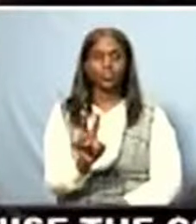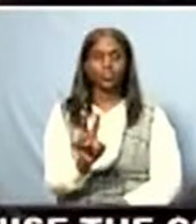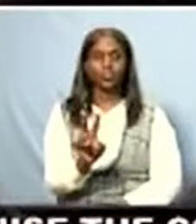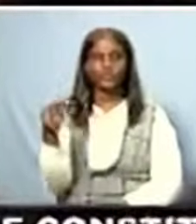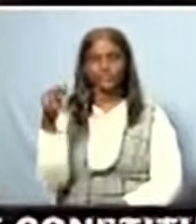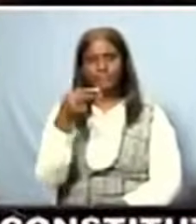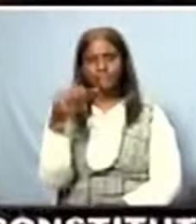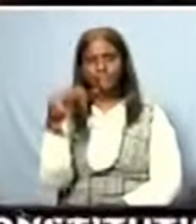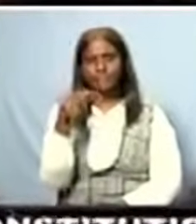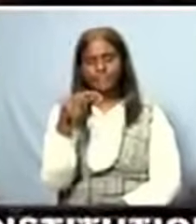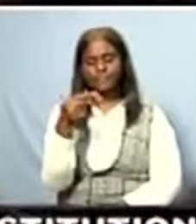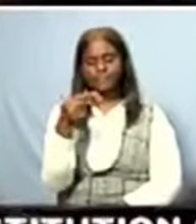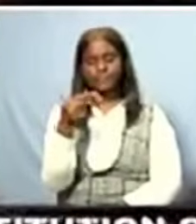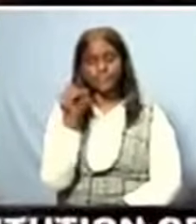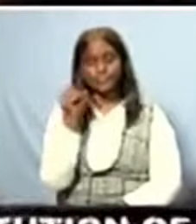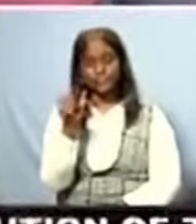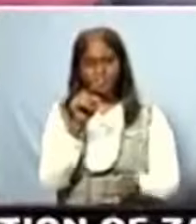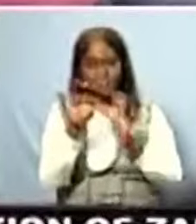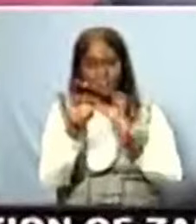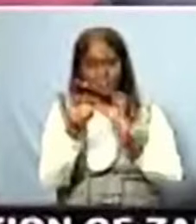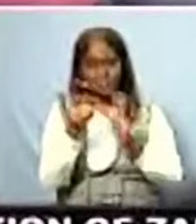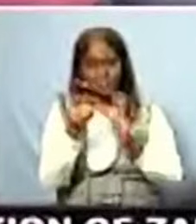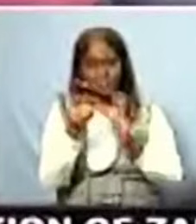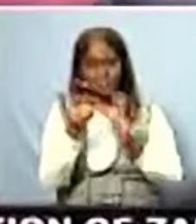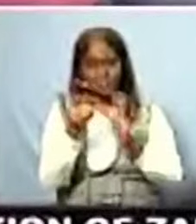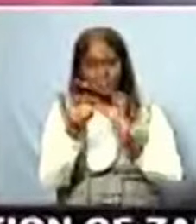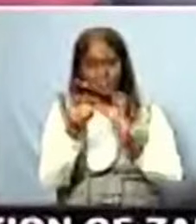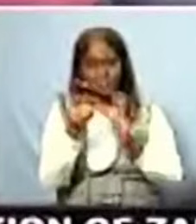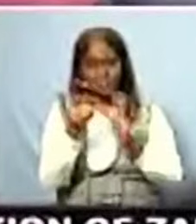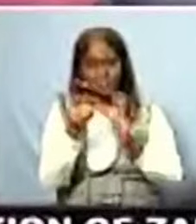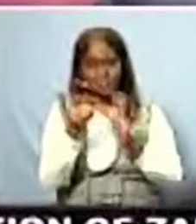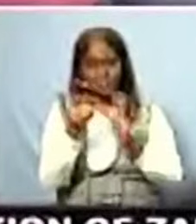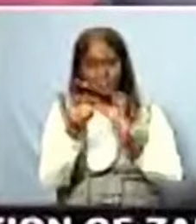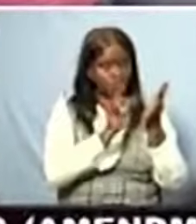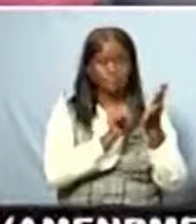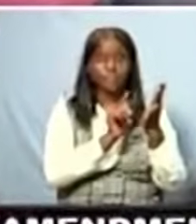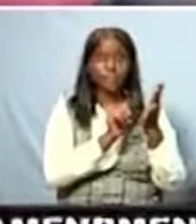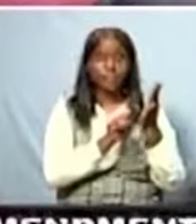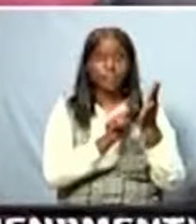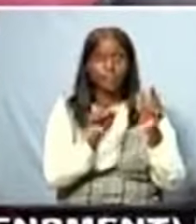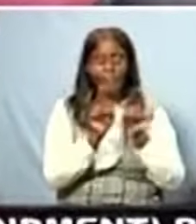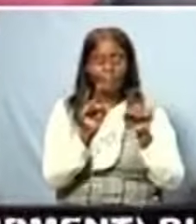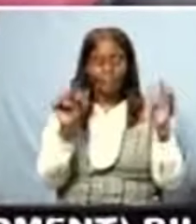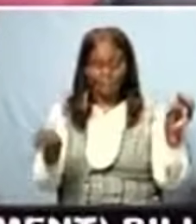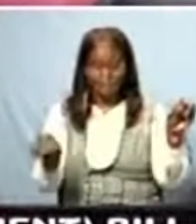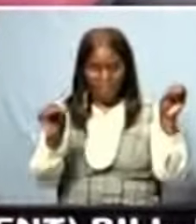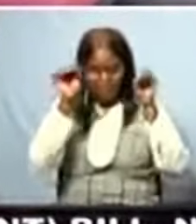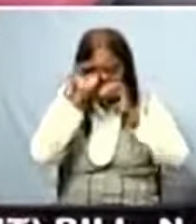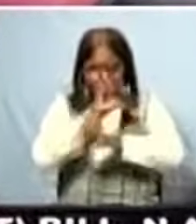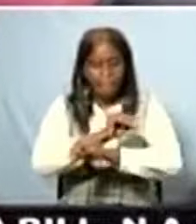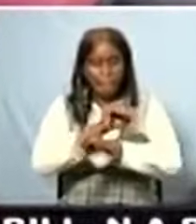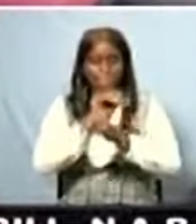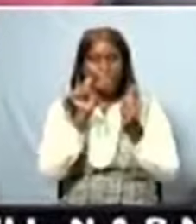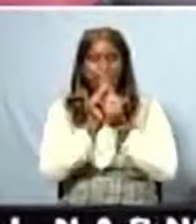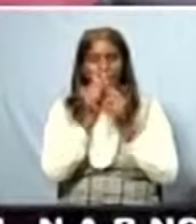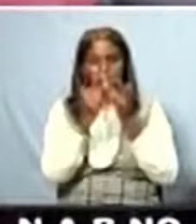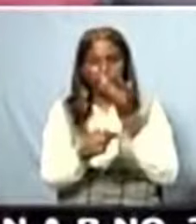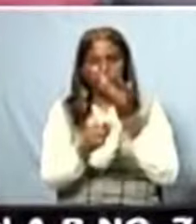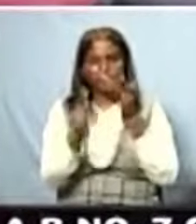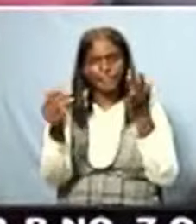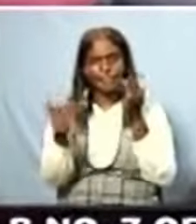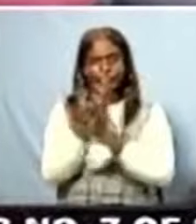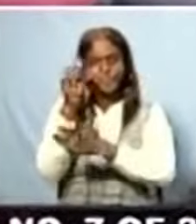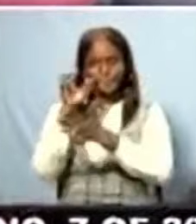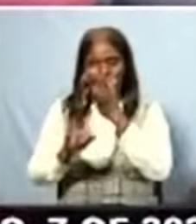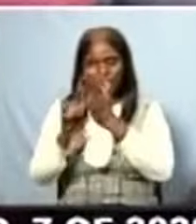H of the Constitution by deleting the existing provision and substituting it with a new